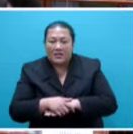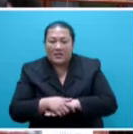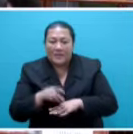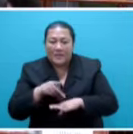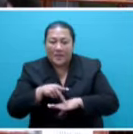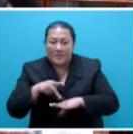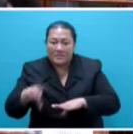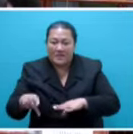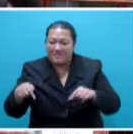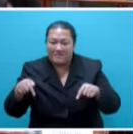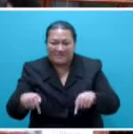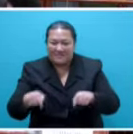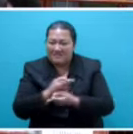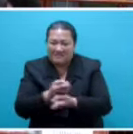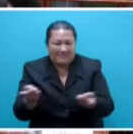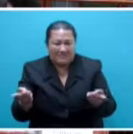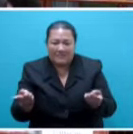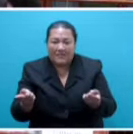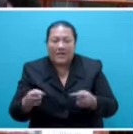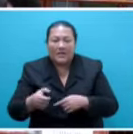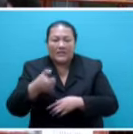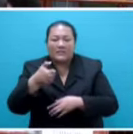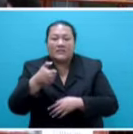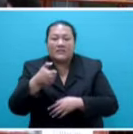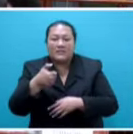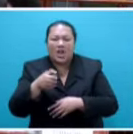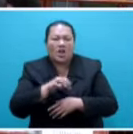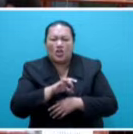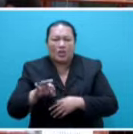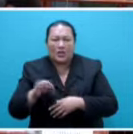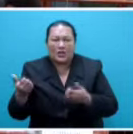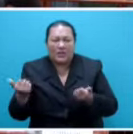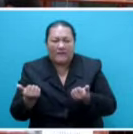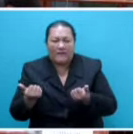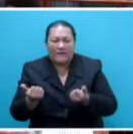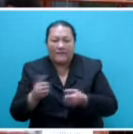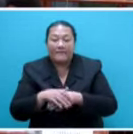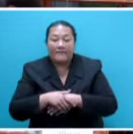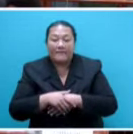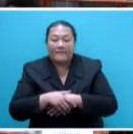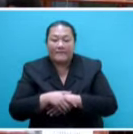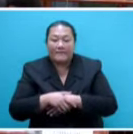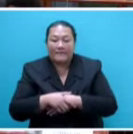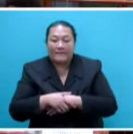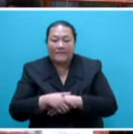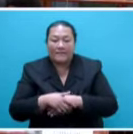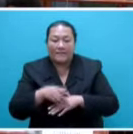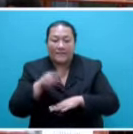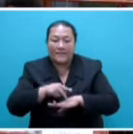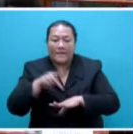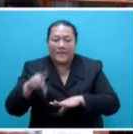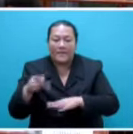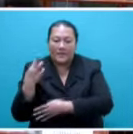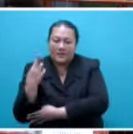I would say ridiculous or unacceptable in terms of the Parliament being a representative forum for the